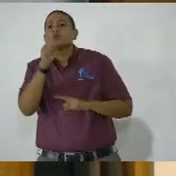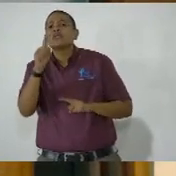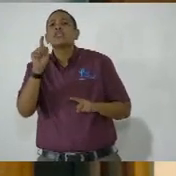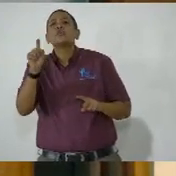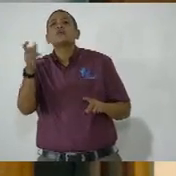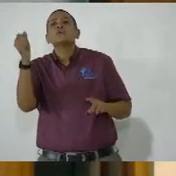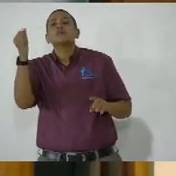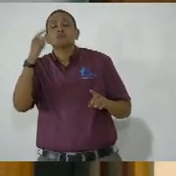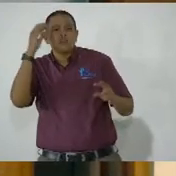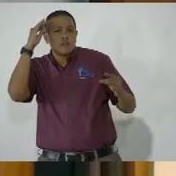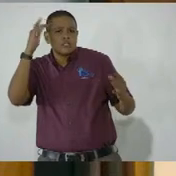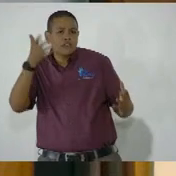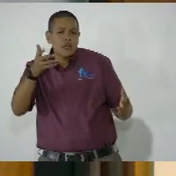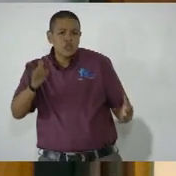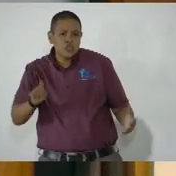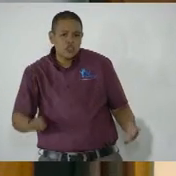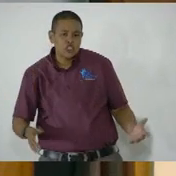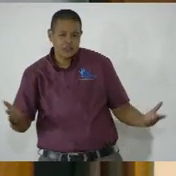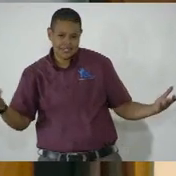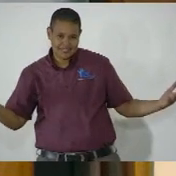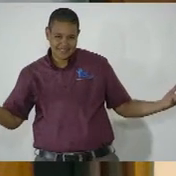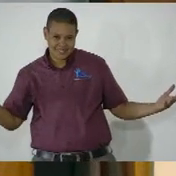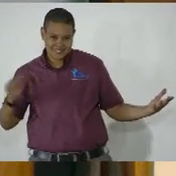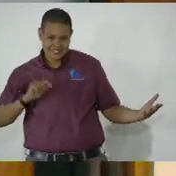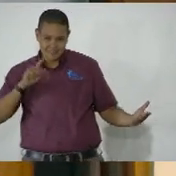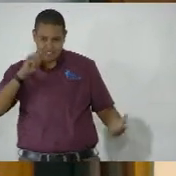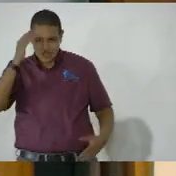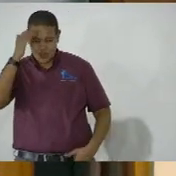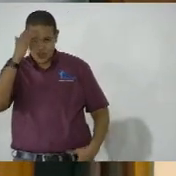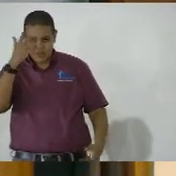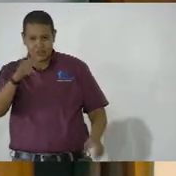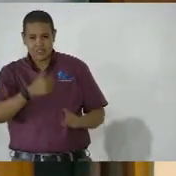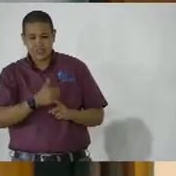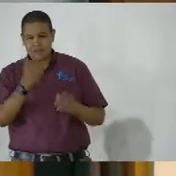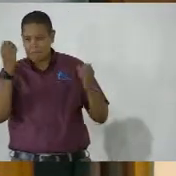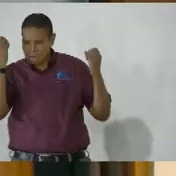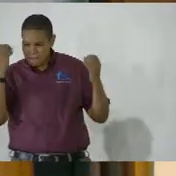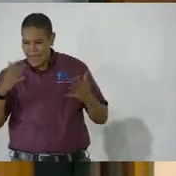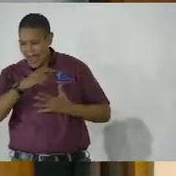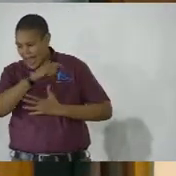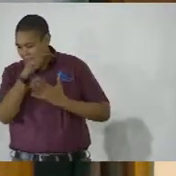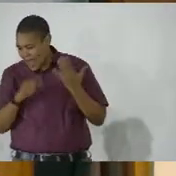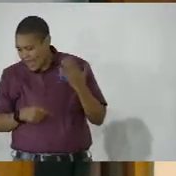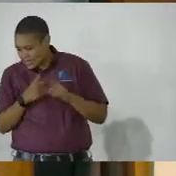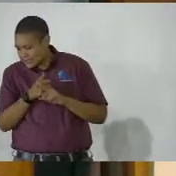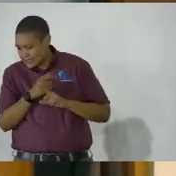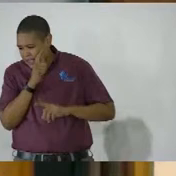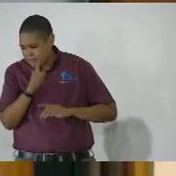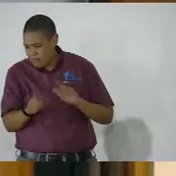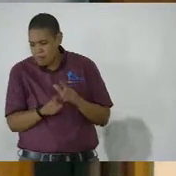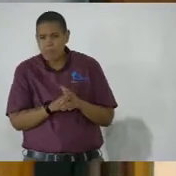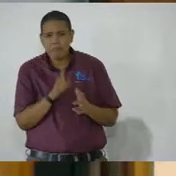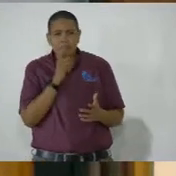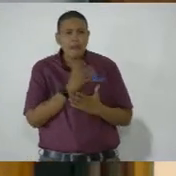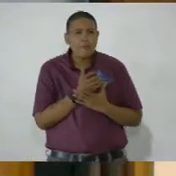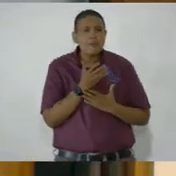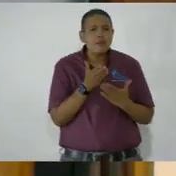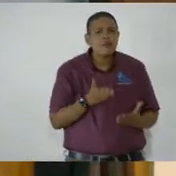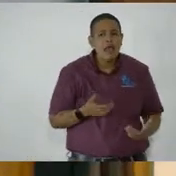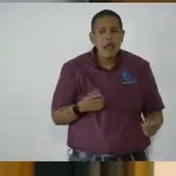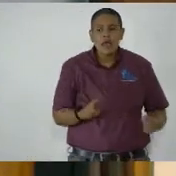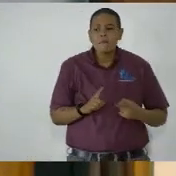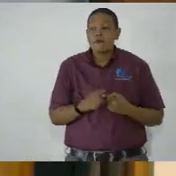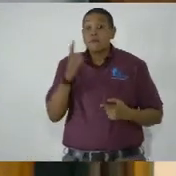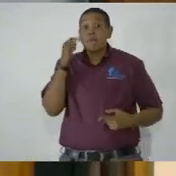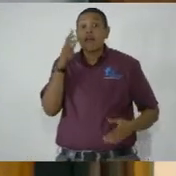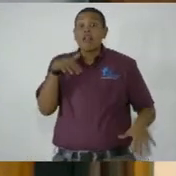deserve consideration. And I know, Madam Speaker, there are so many that have come on appeal, and because